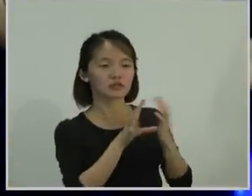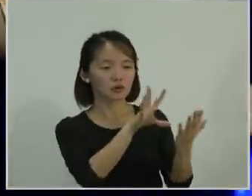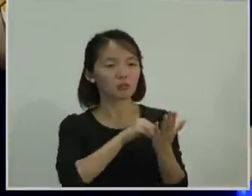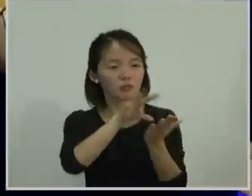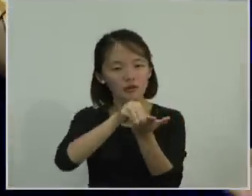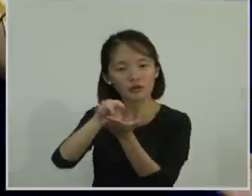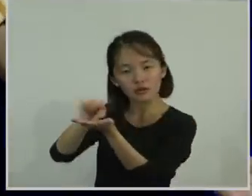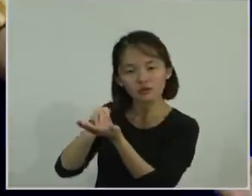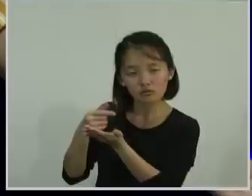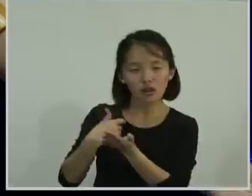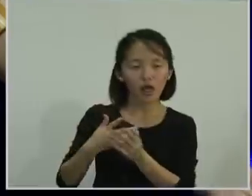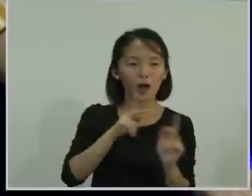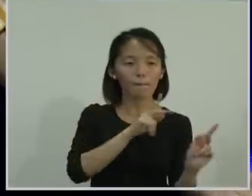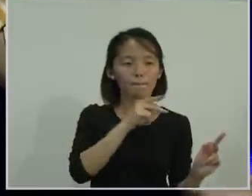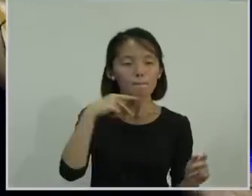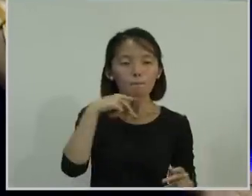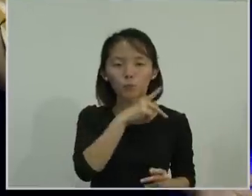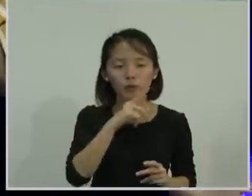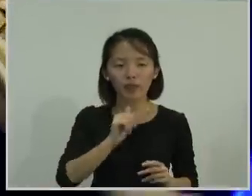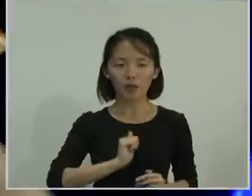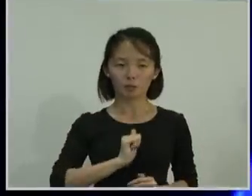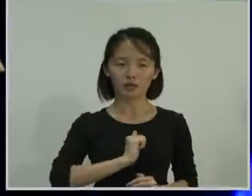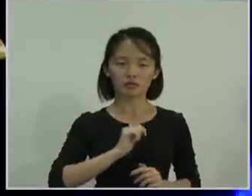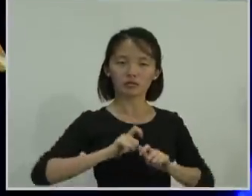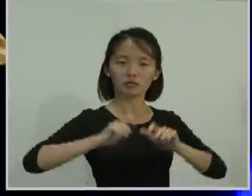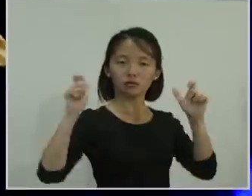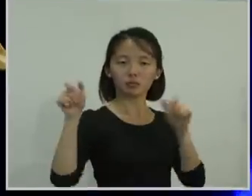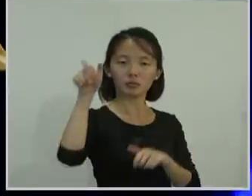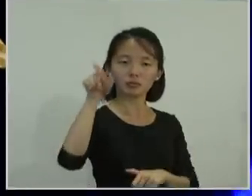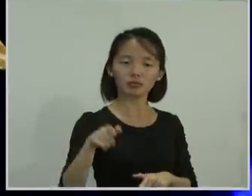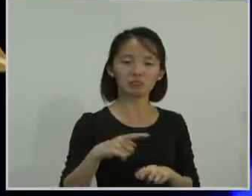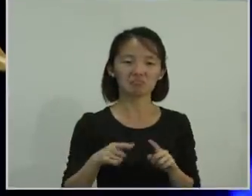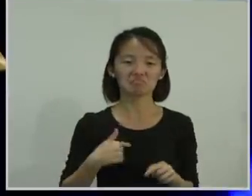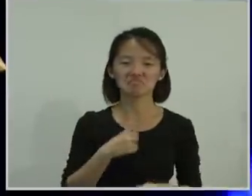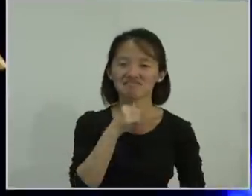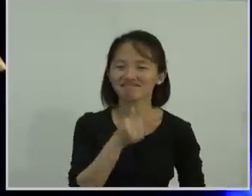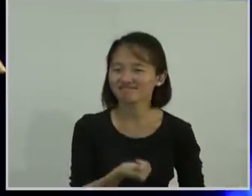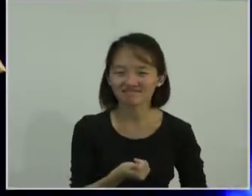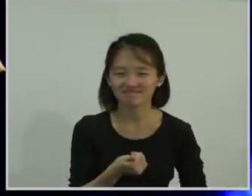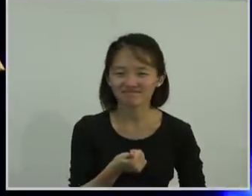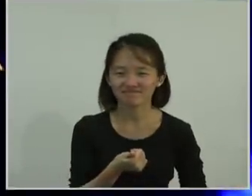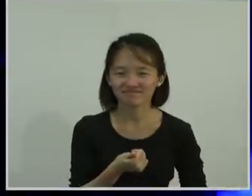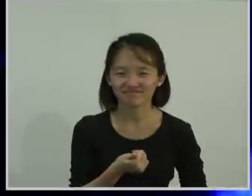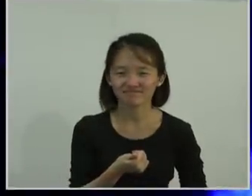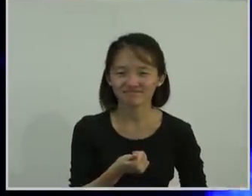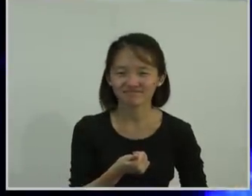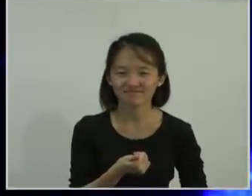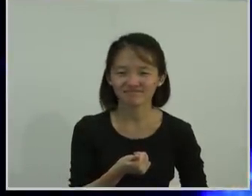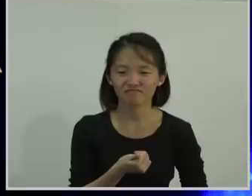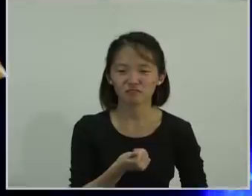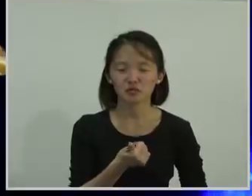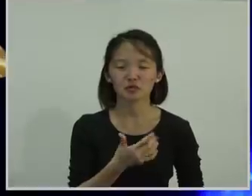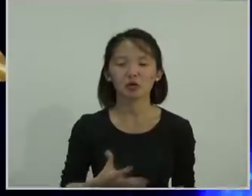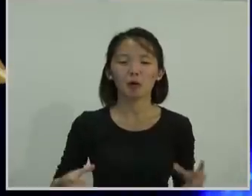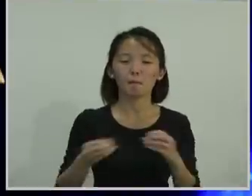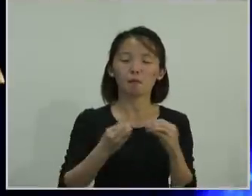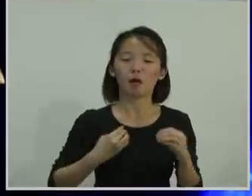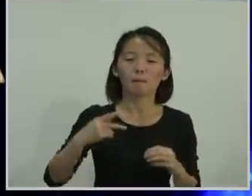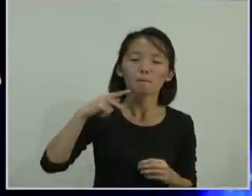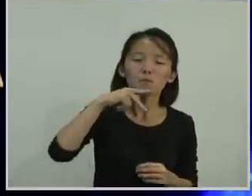grand person. I was not. But the more I pretended, the more I